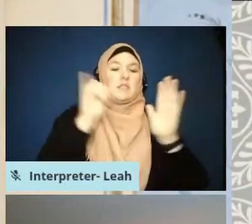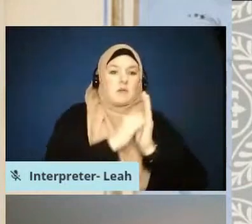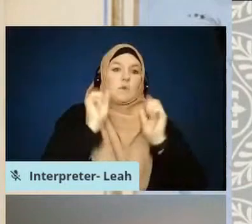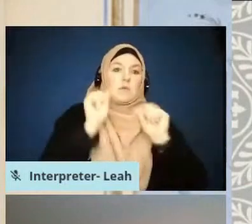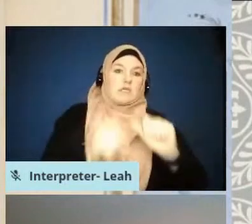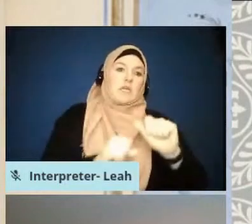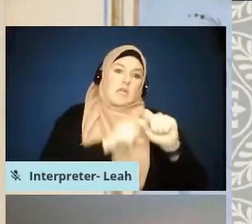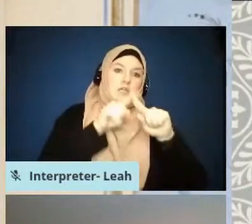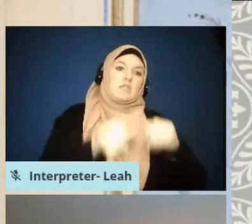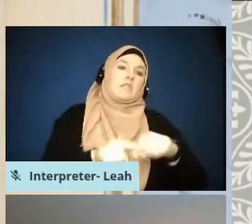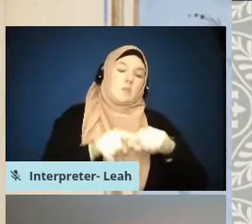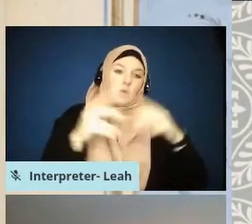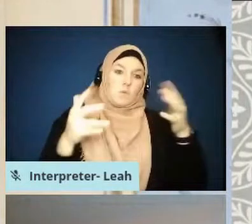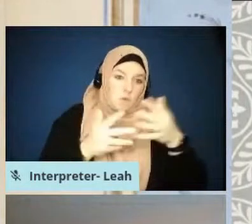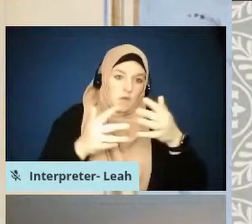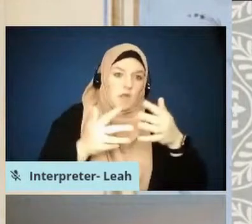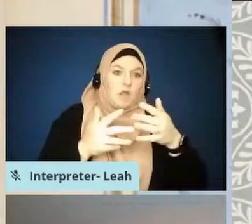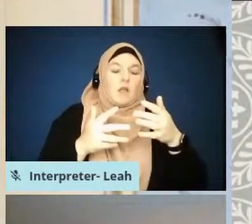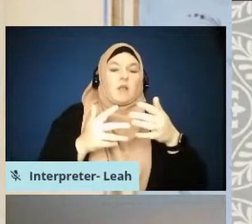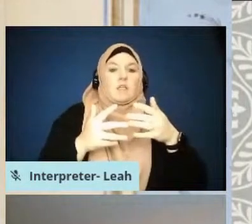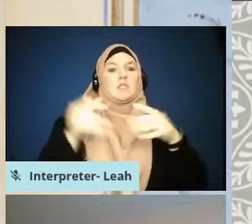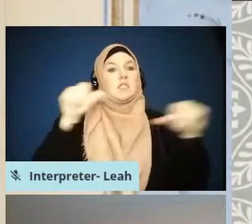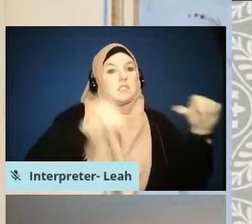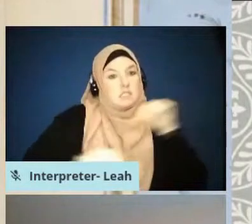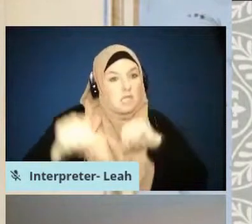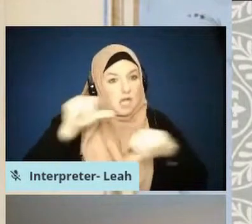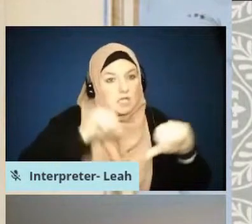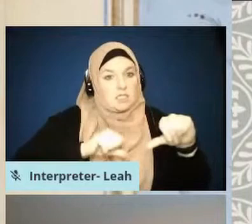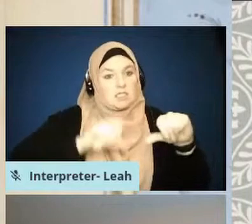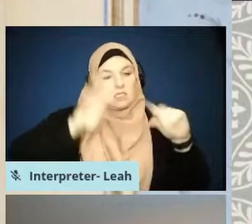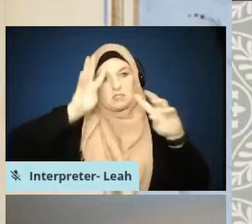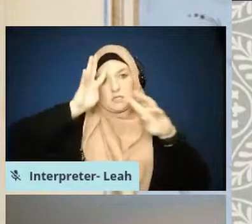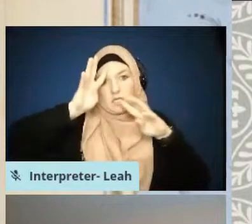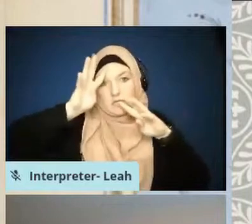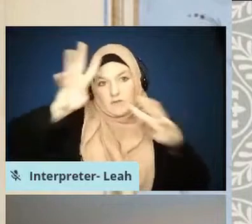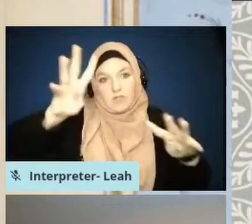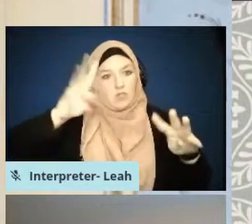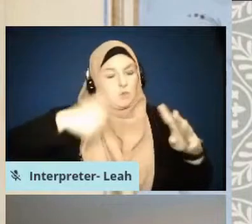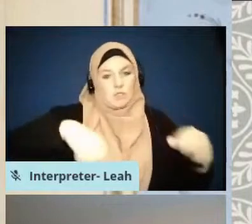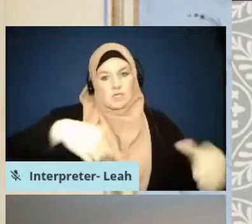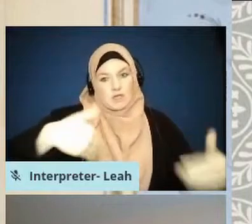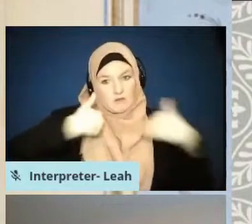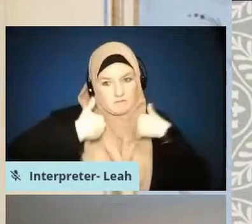can count is the science and innovation that we have.